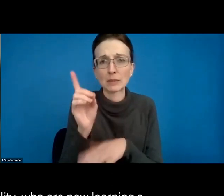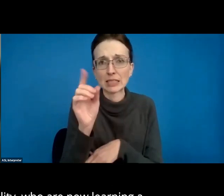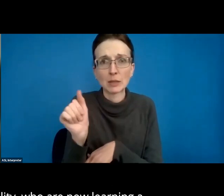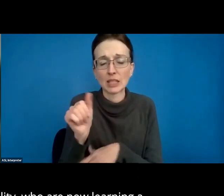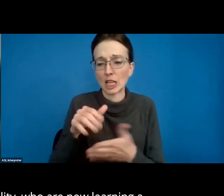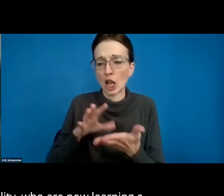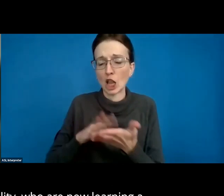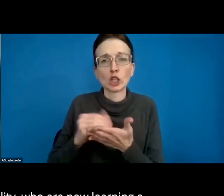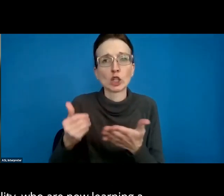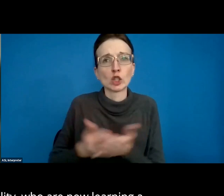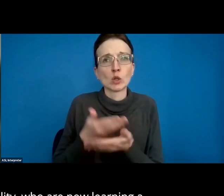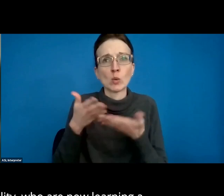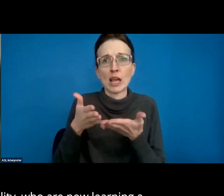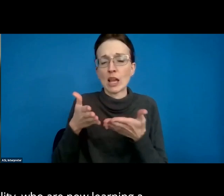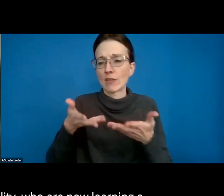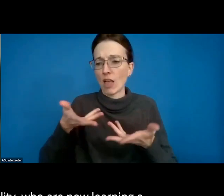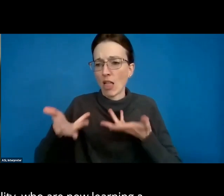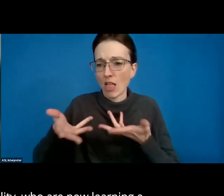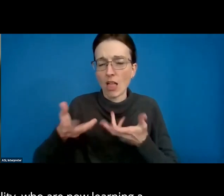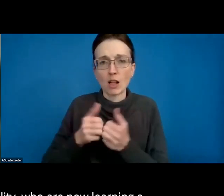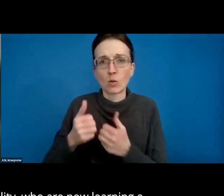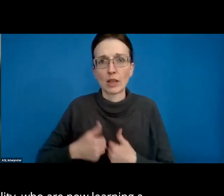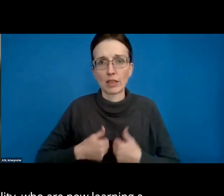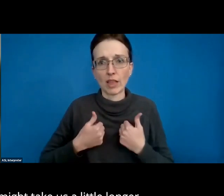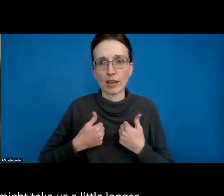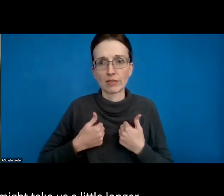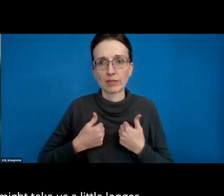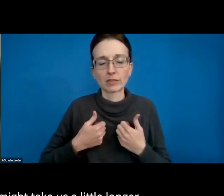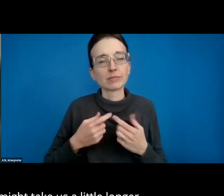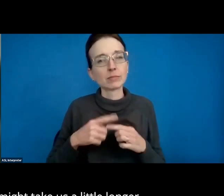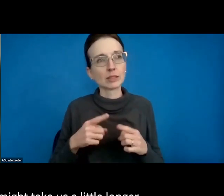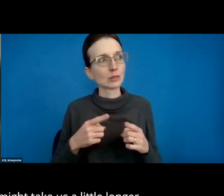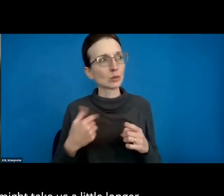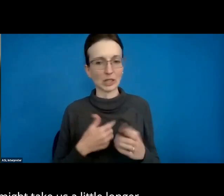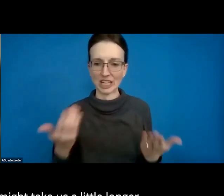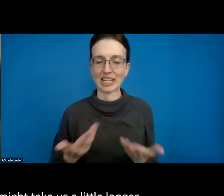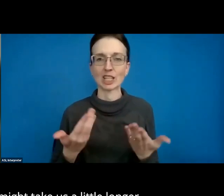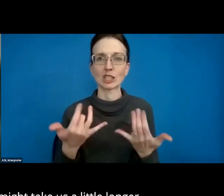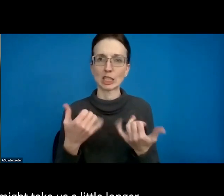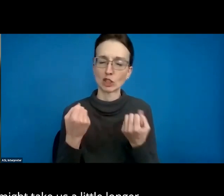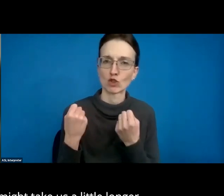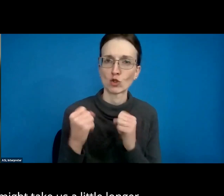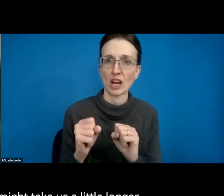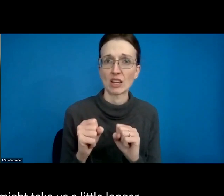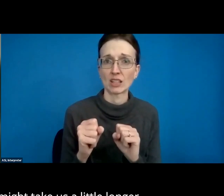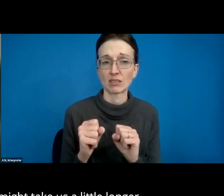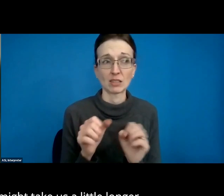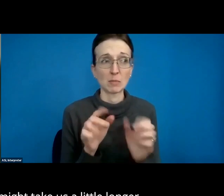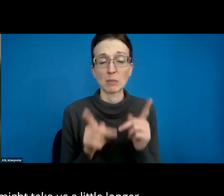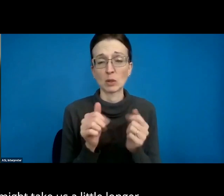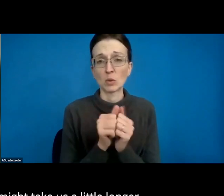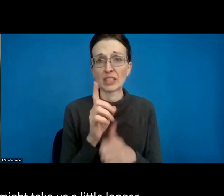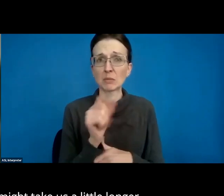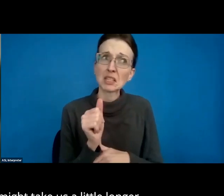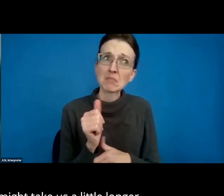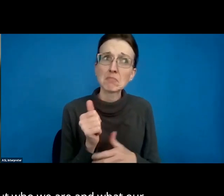of life. But now here we are, we're still striving, we're still standing, and it might take us a little longer, but we're still trying